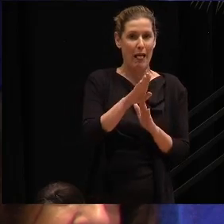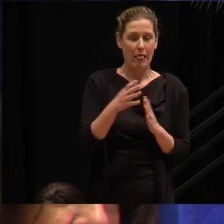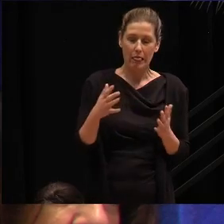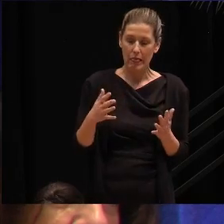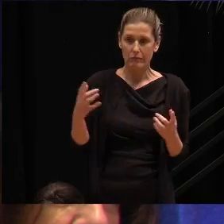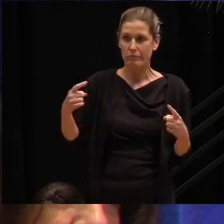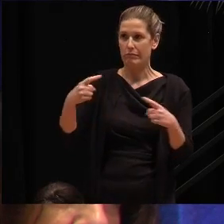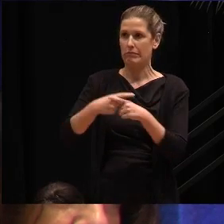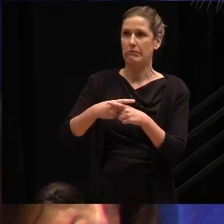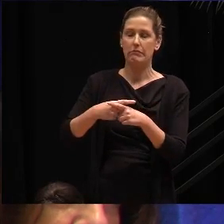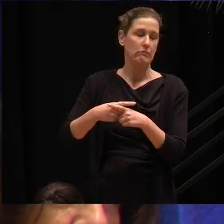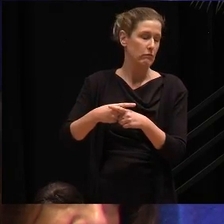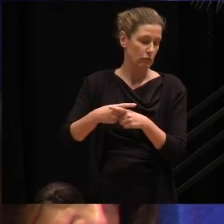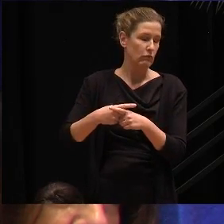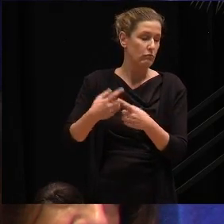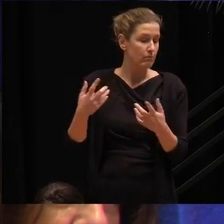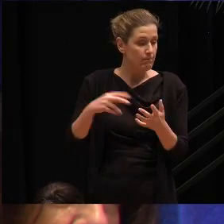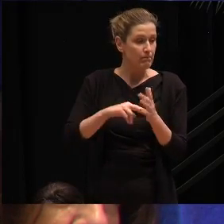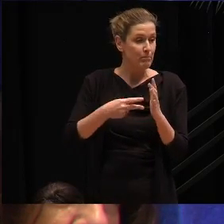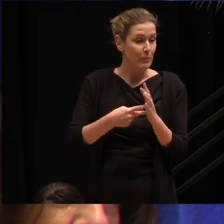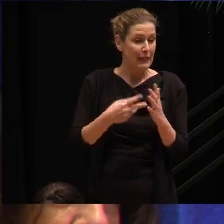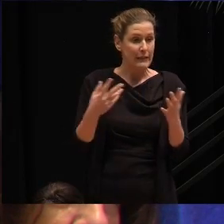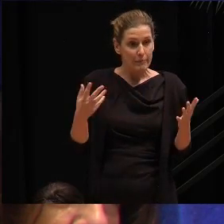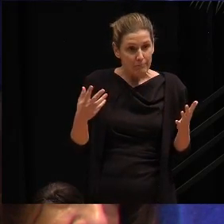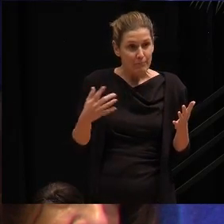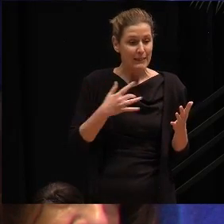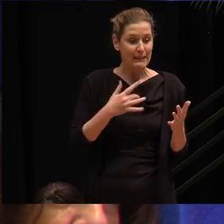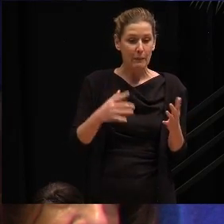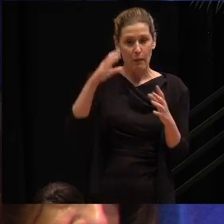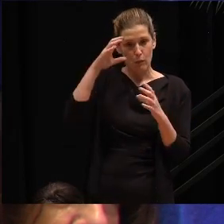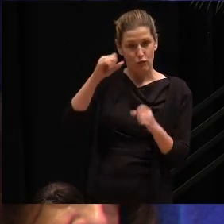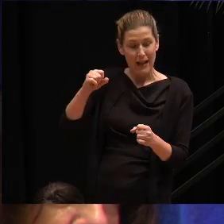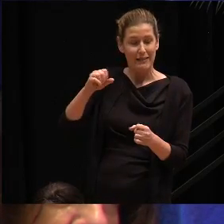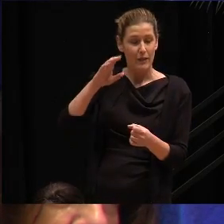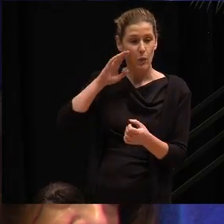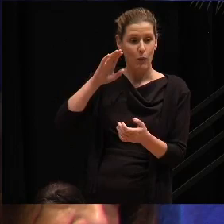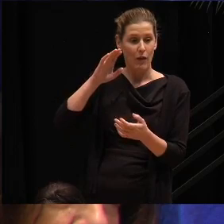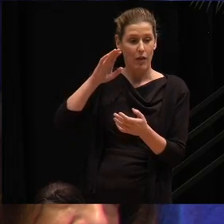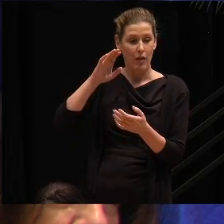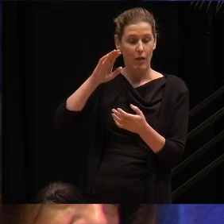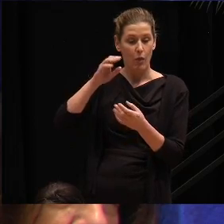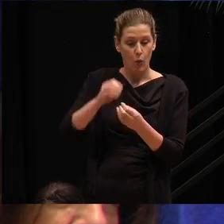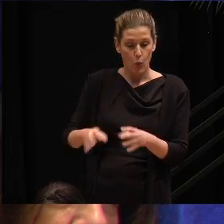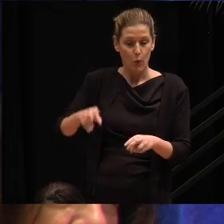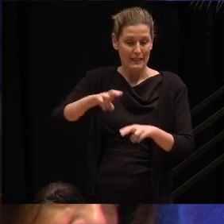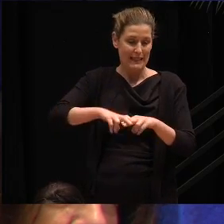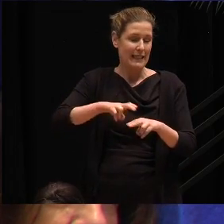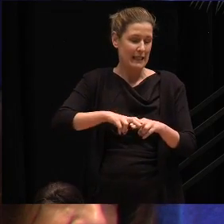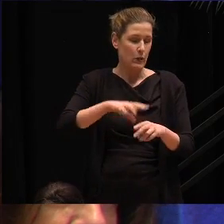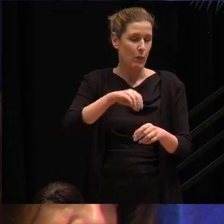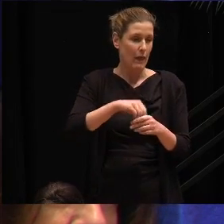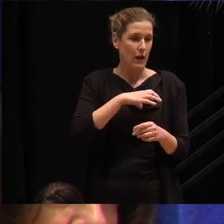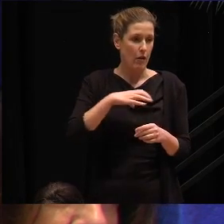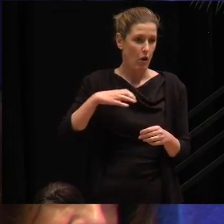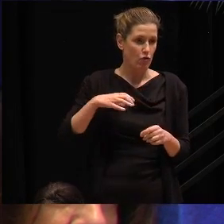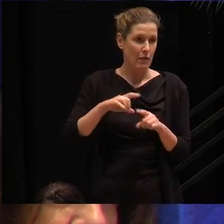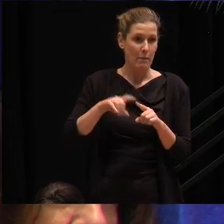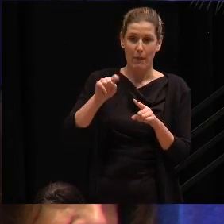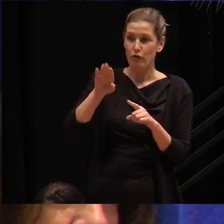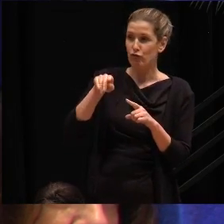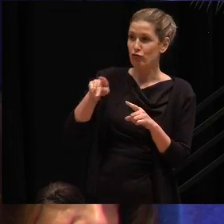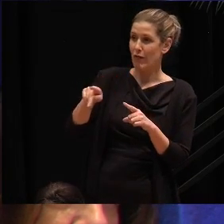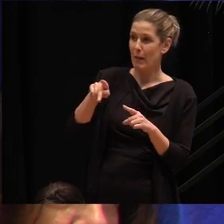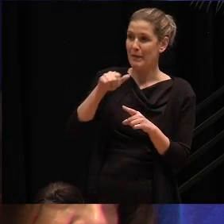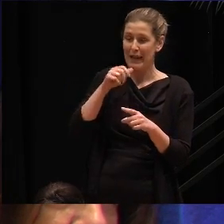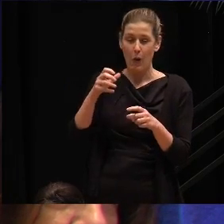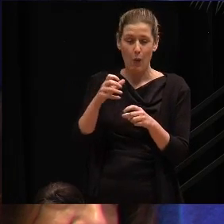while. And so usually the president will lose seats. We have to remember Trump didn't win